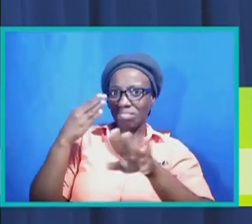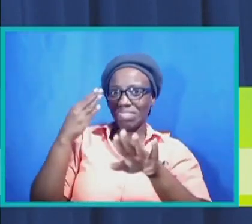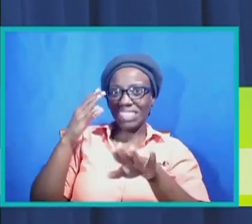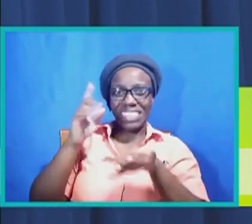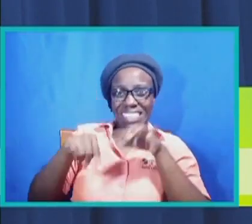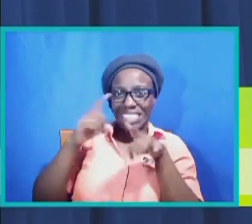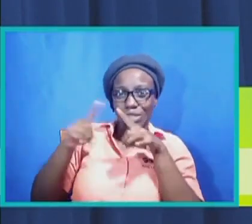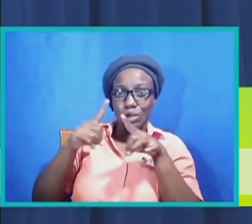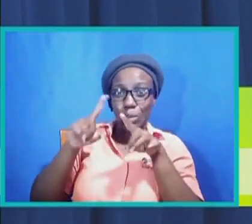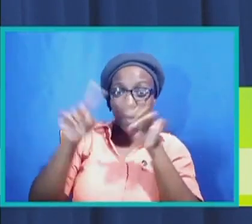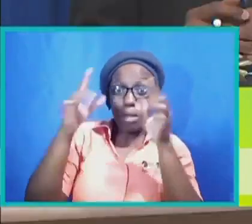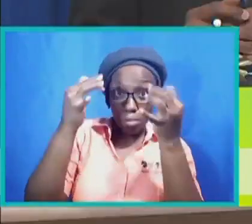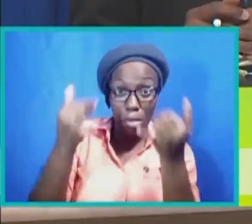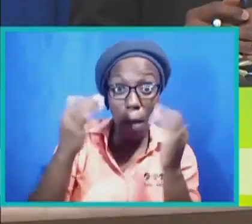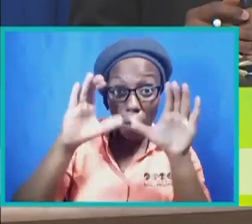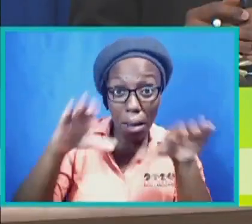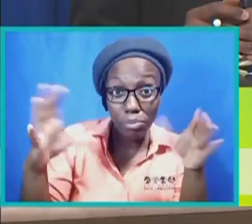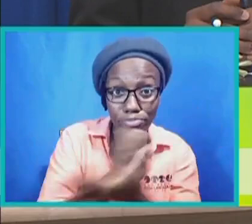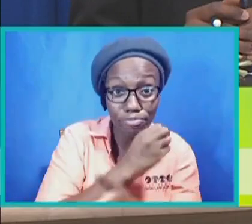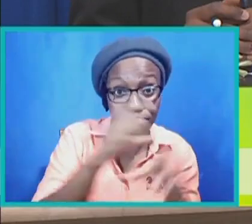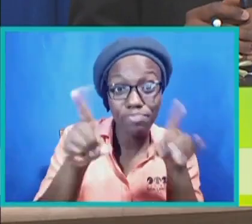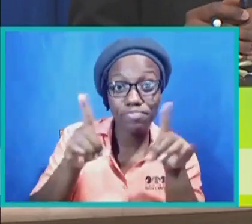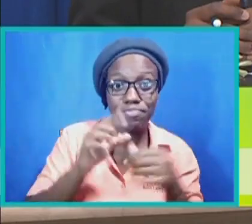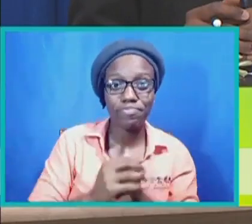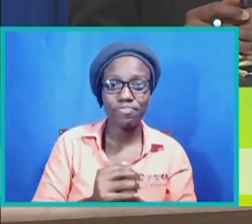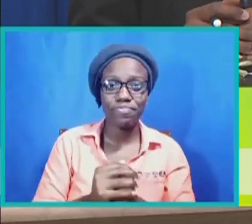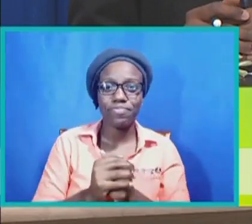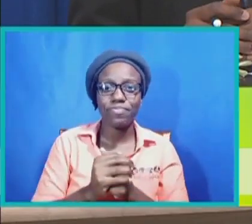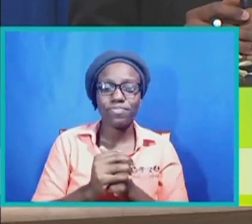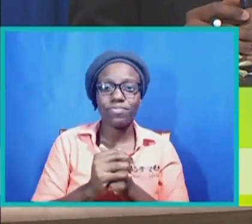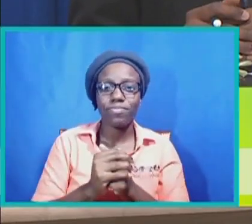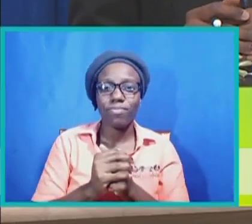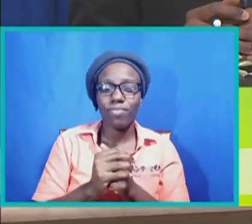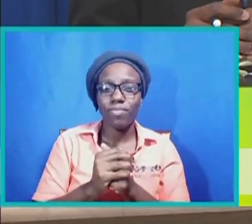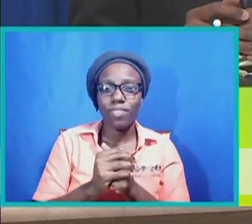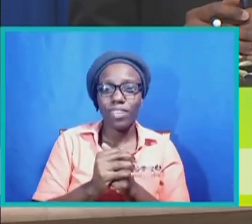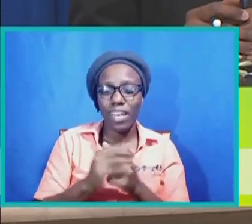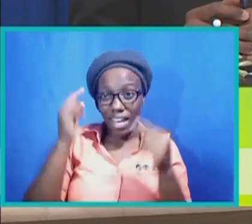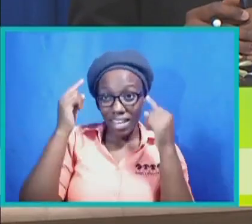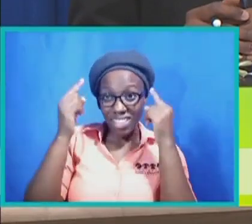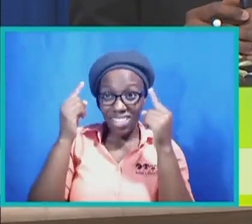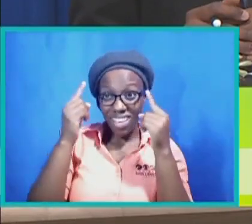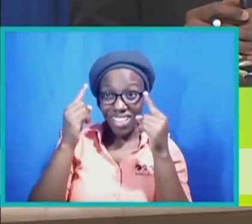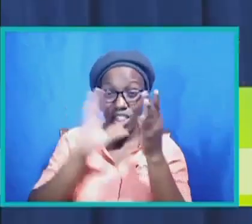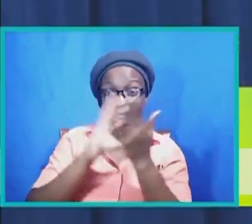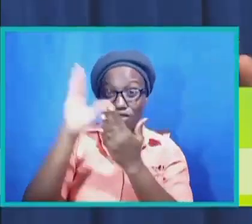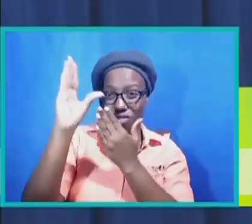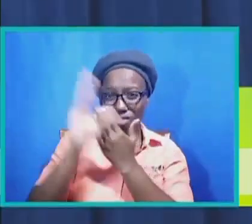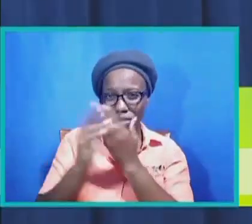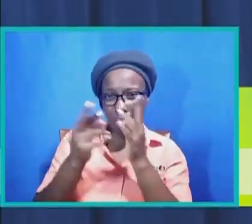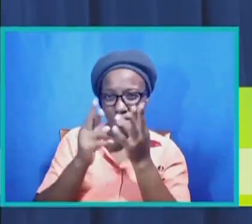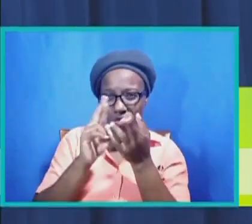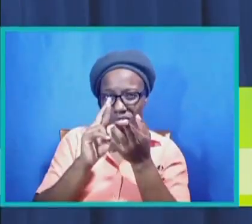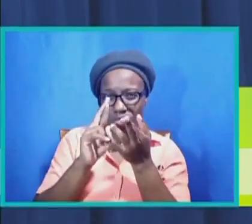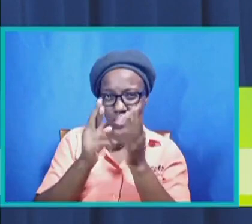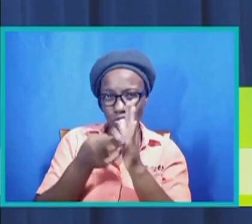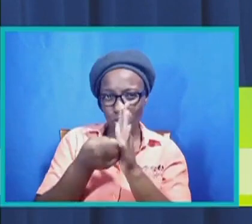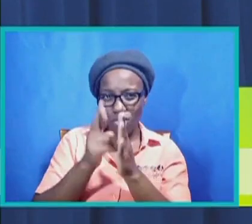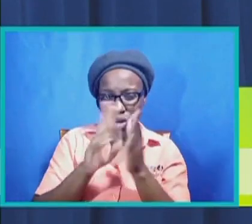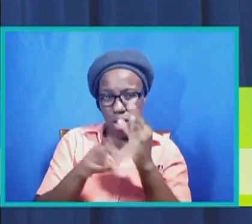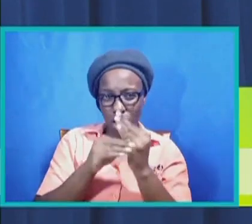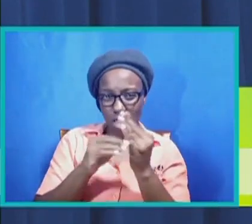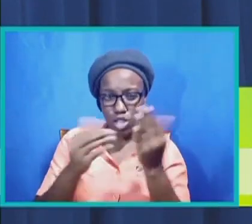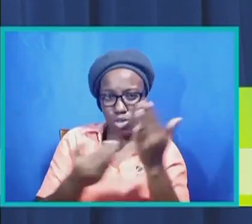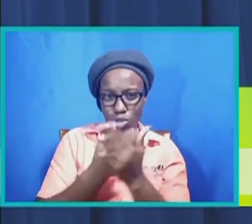past. I think the curriculum review at this time and the whole new policy direction